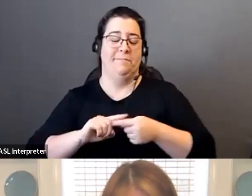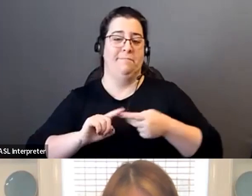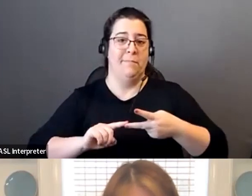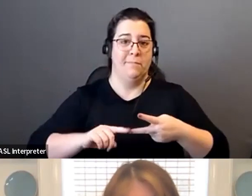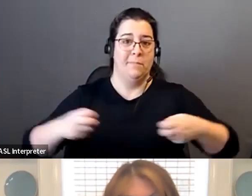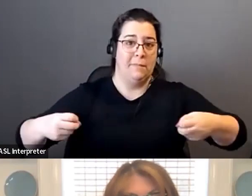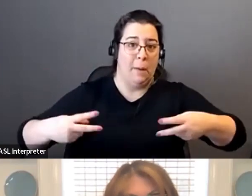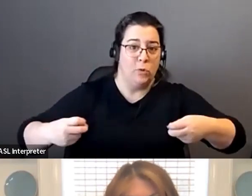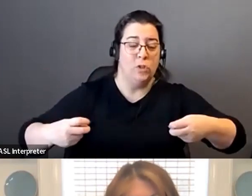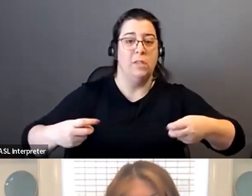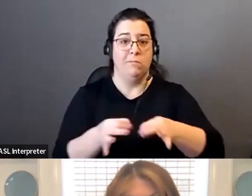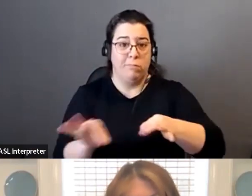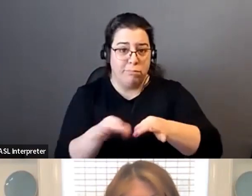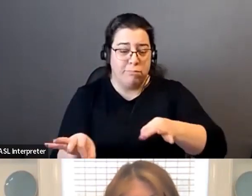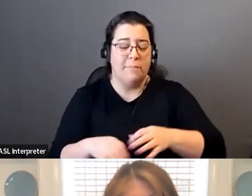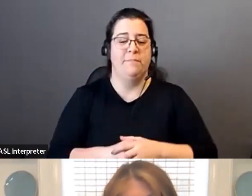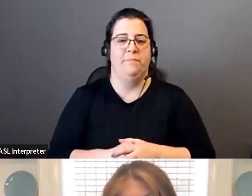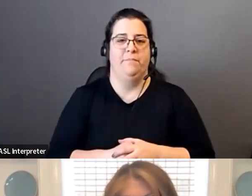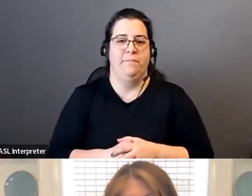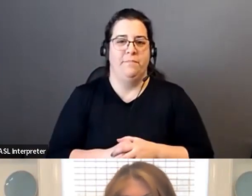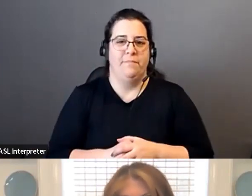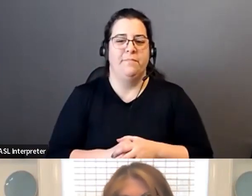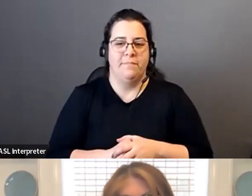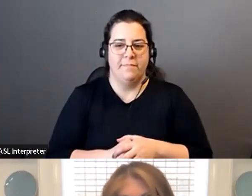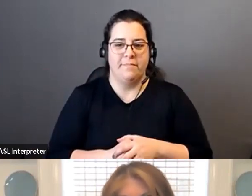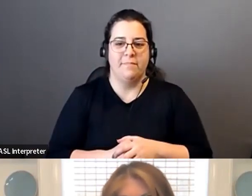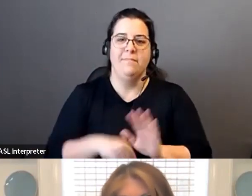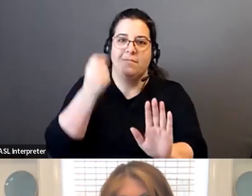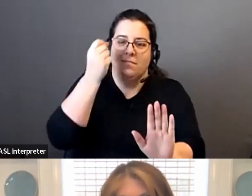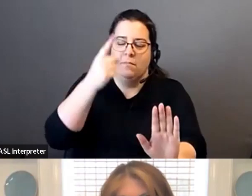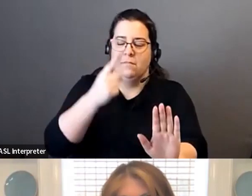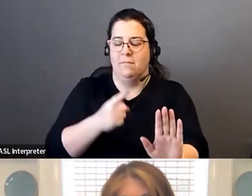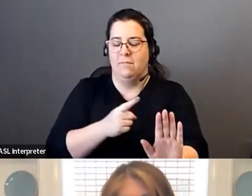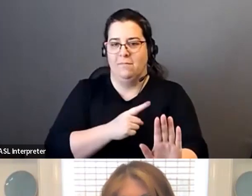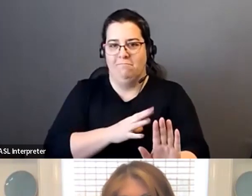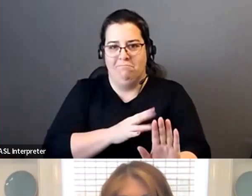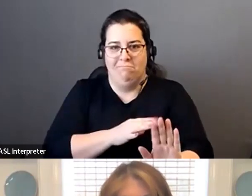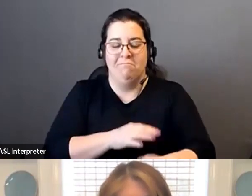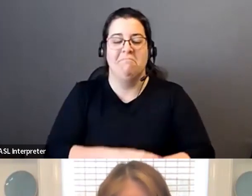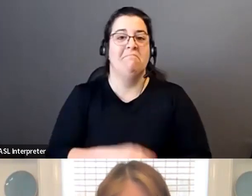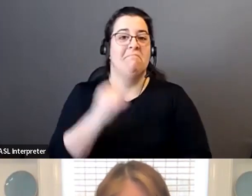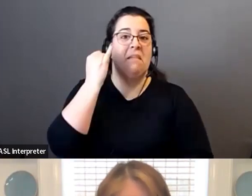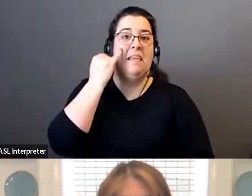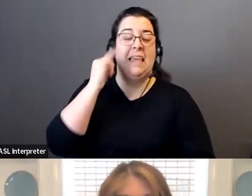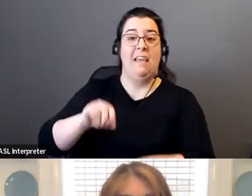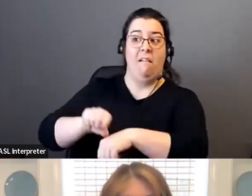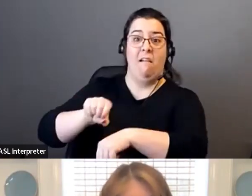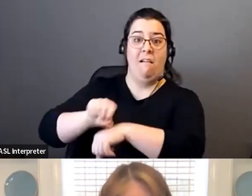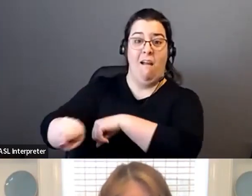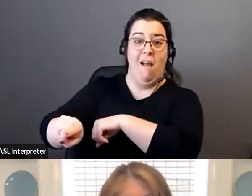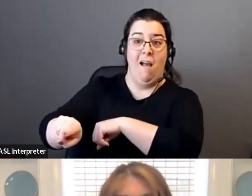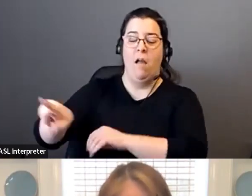your videos you send. Now, here's the real sweet bonus. You get notified when they open it.